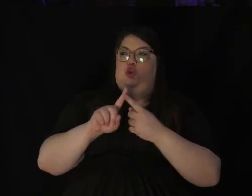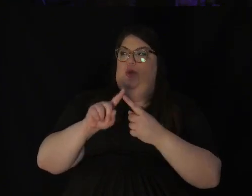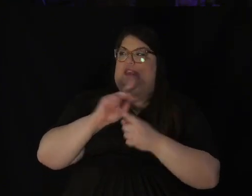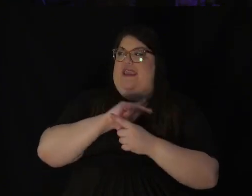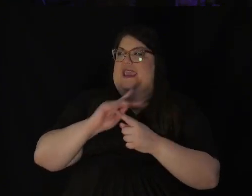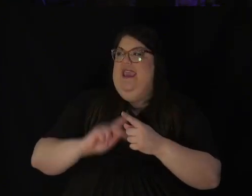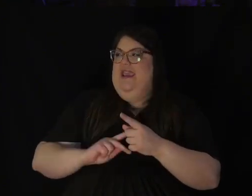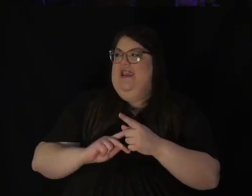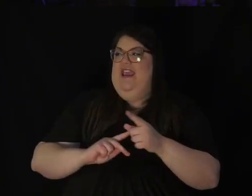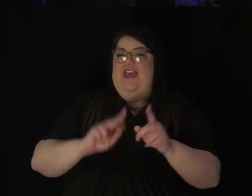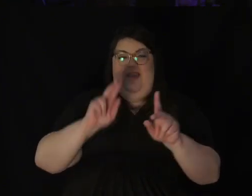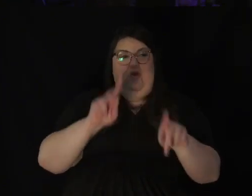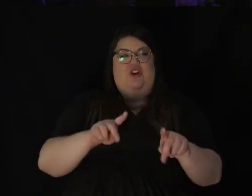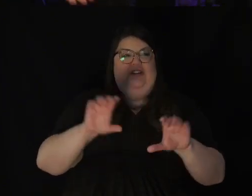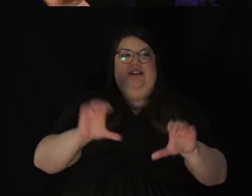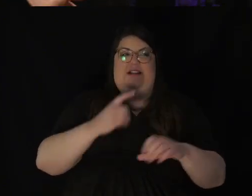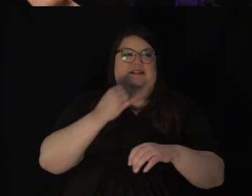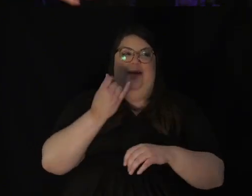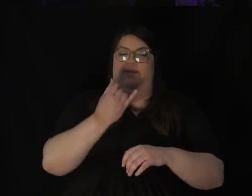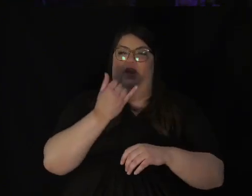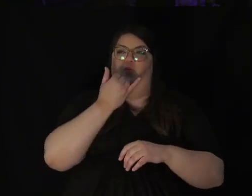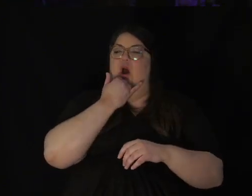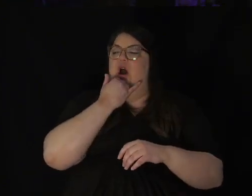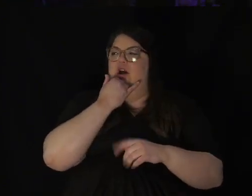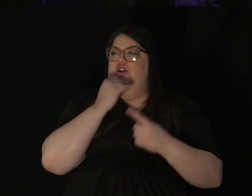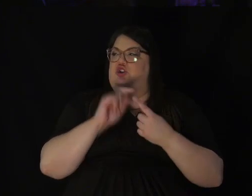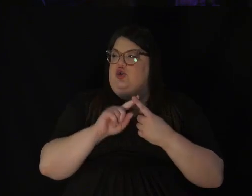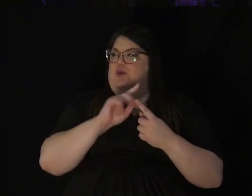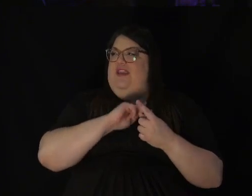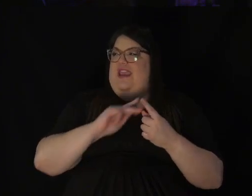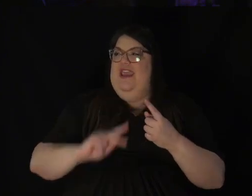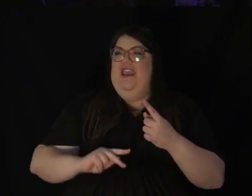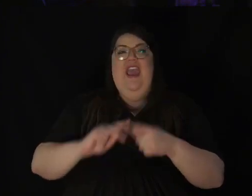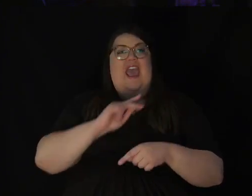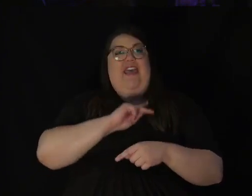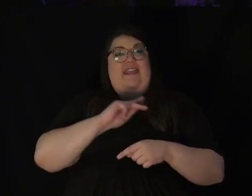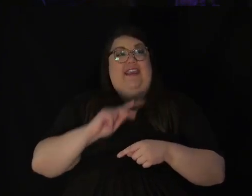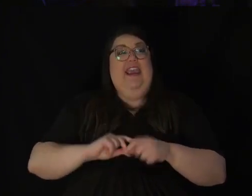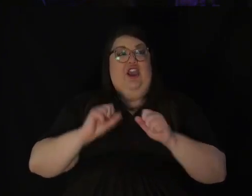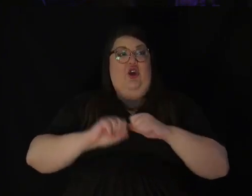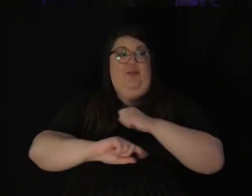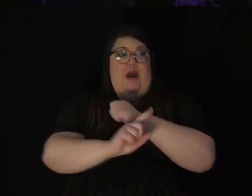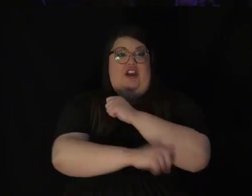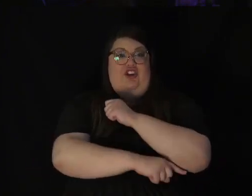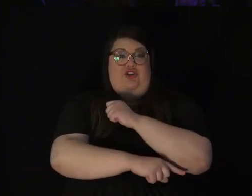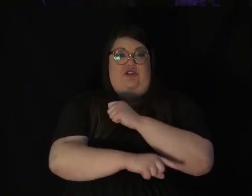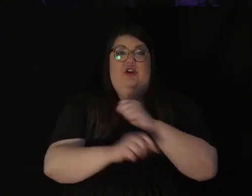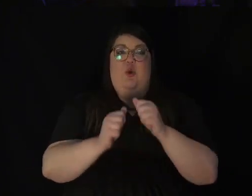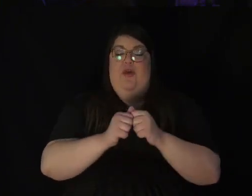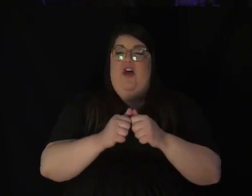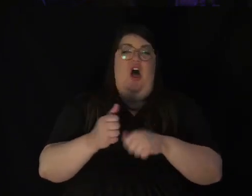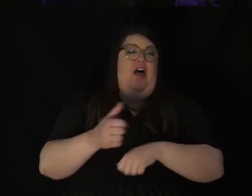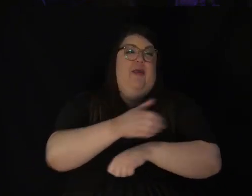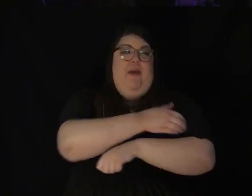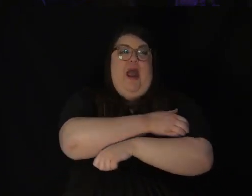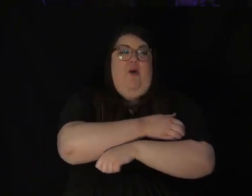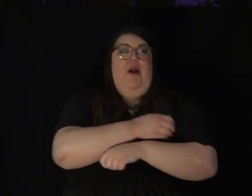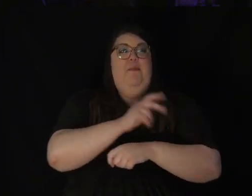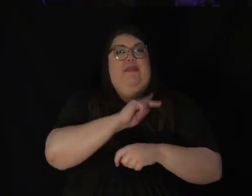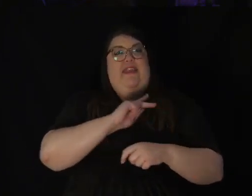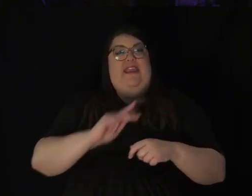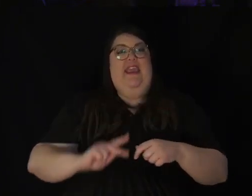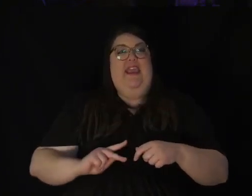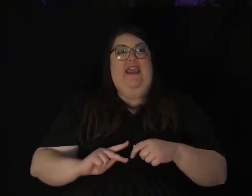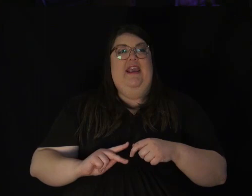the king has every right to bring about punishment with all the power that he has to do that. But in his